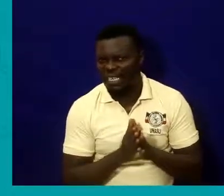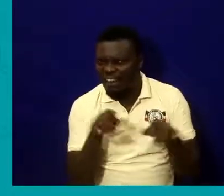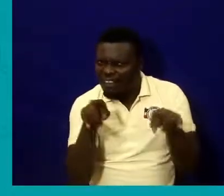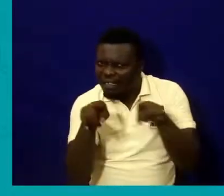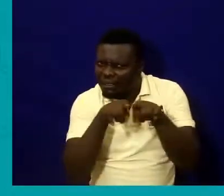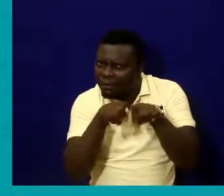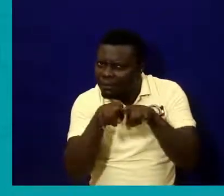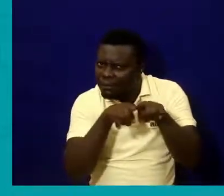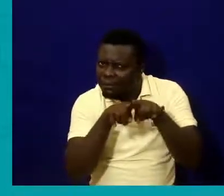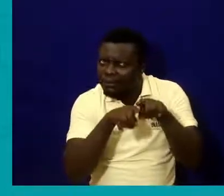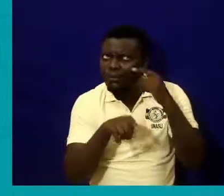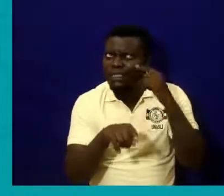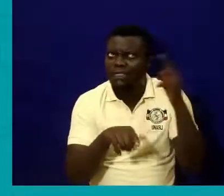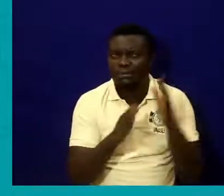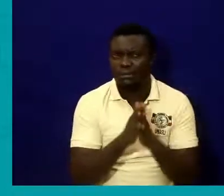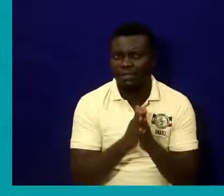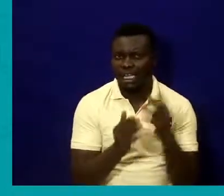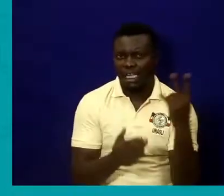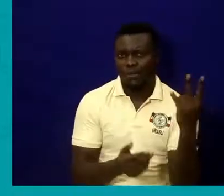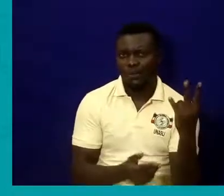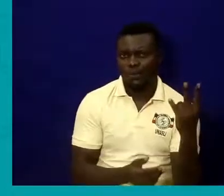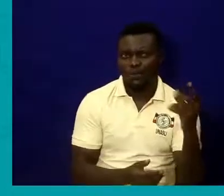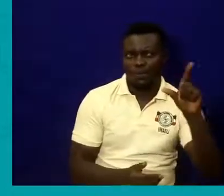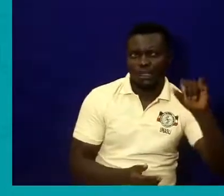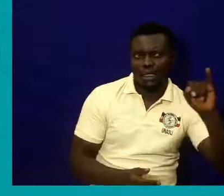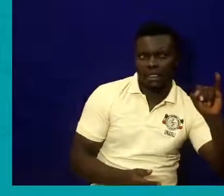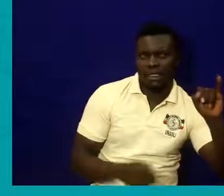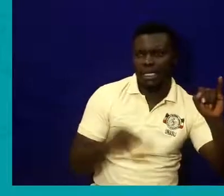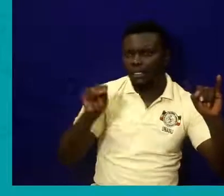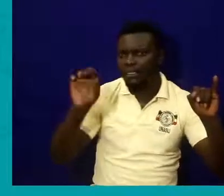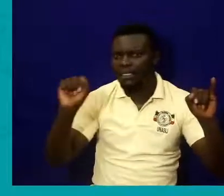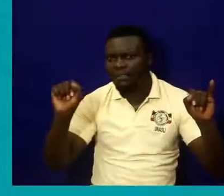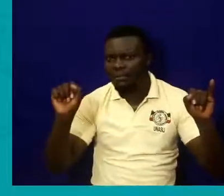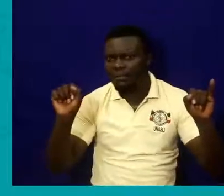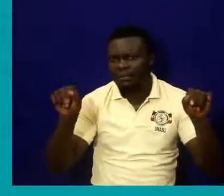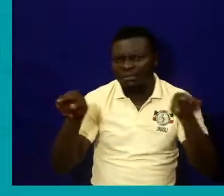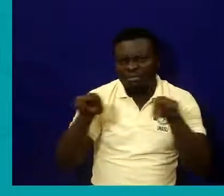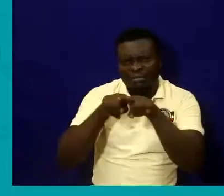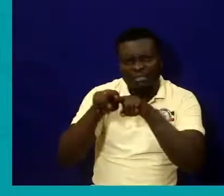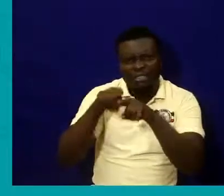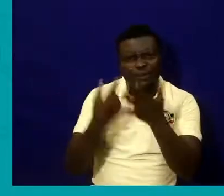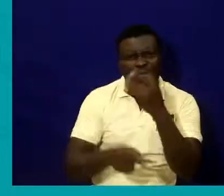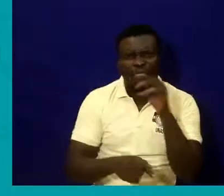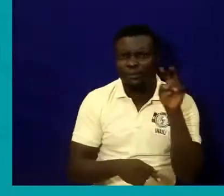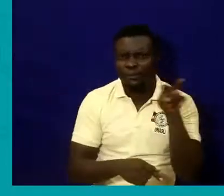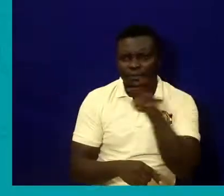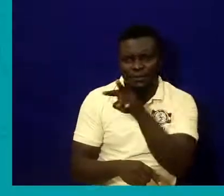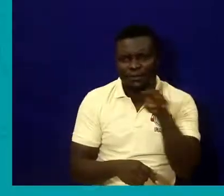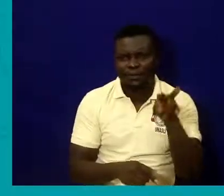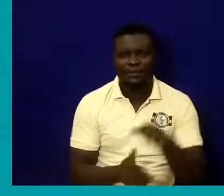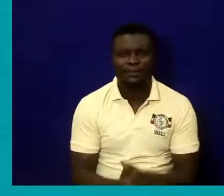common in these two electron configurations?